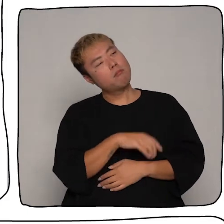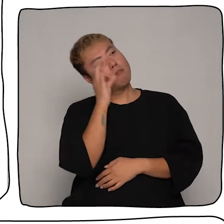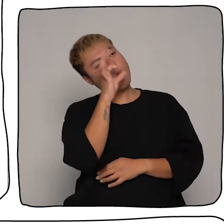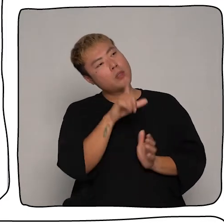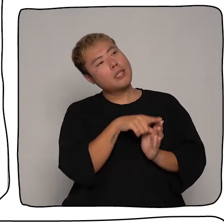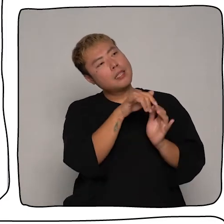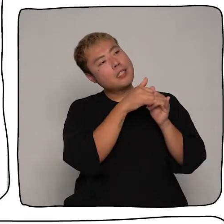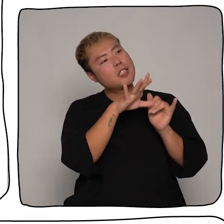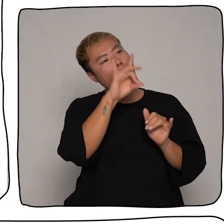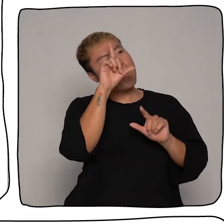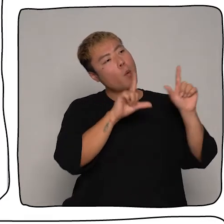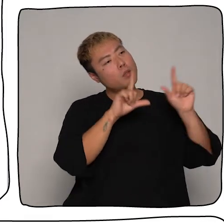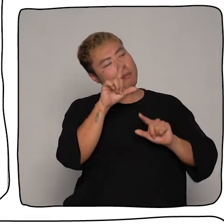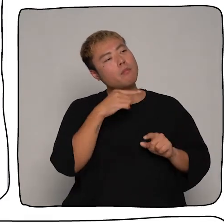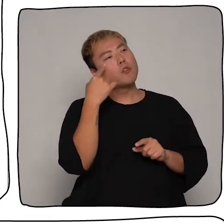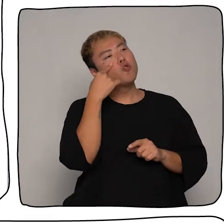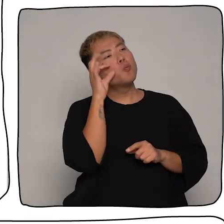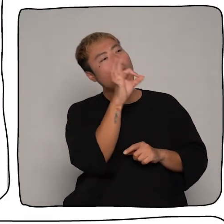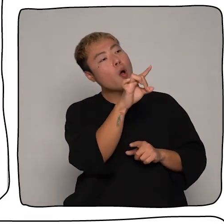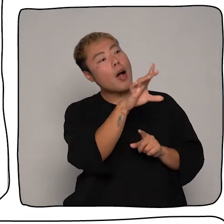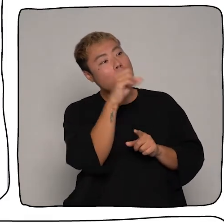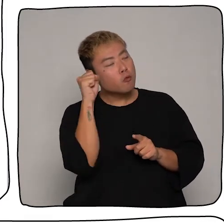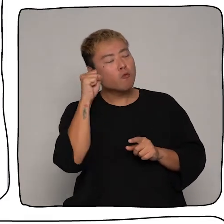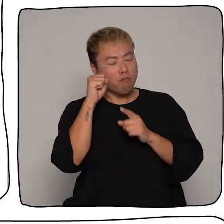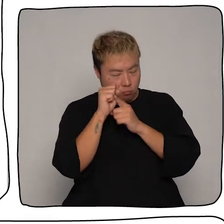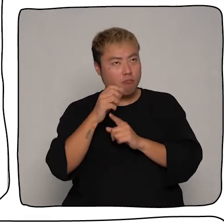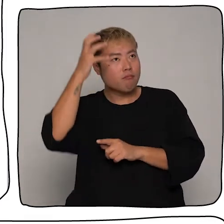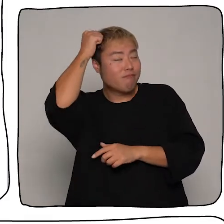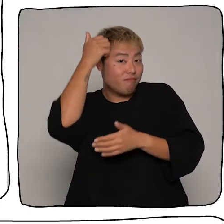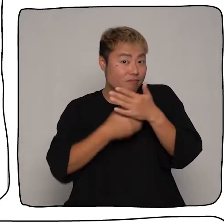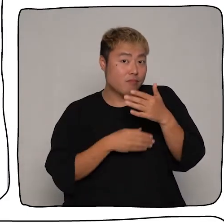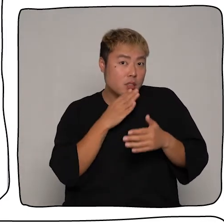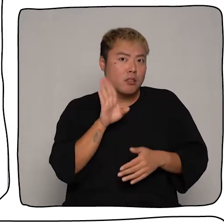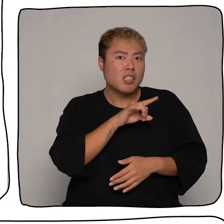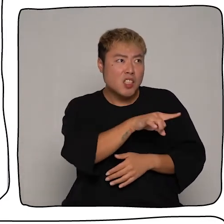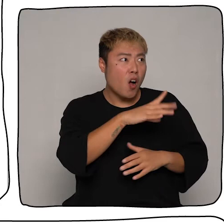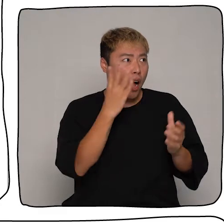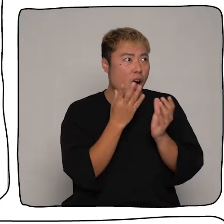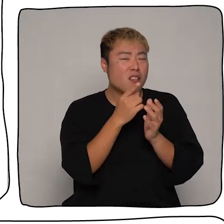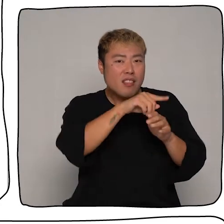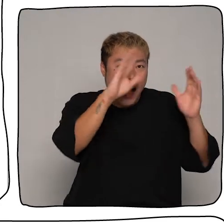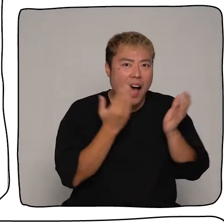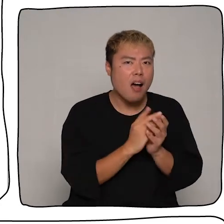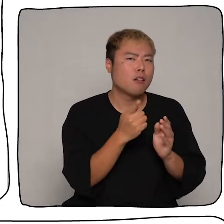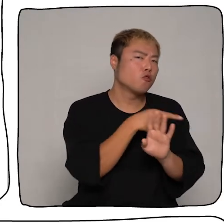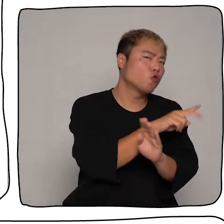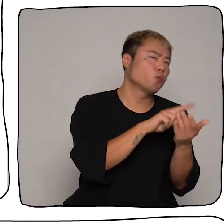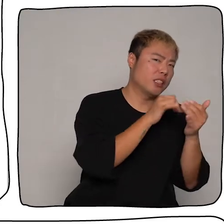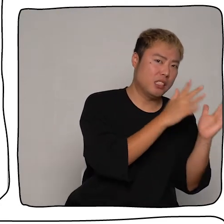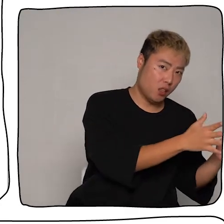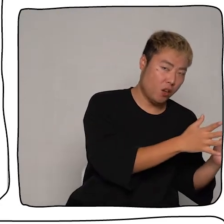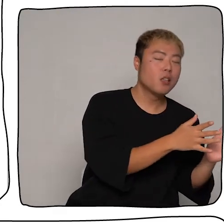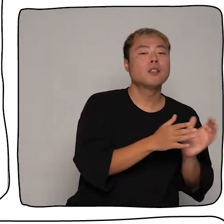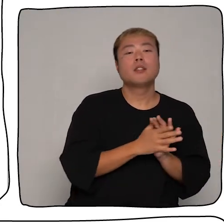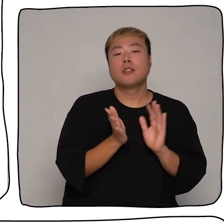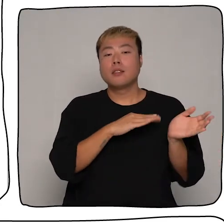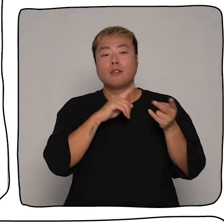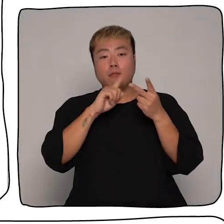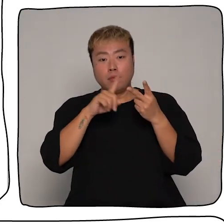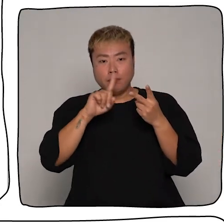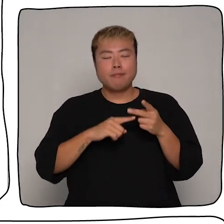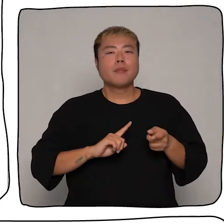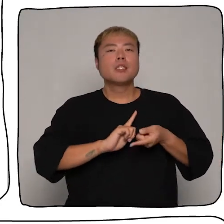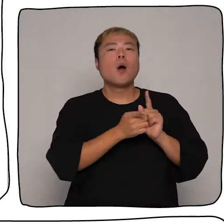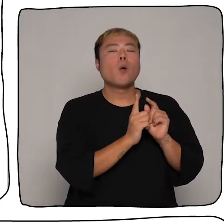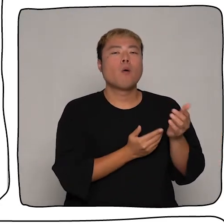However, that is not all one is. And second point, and the most